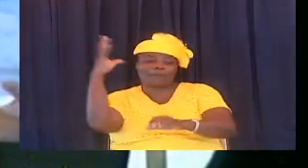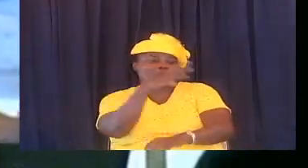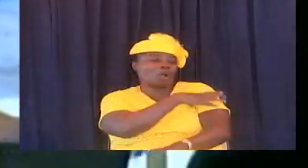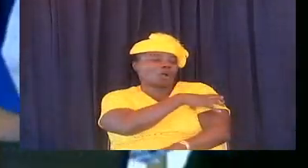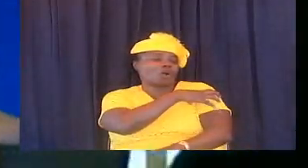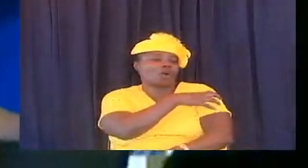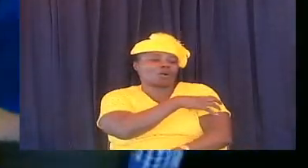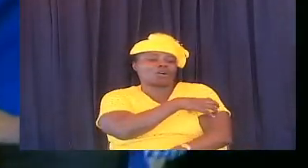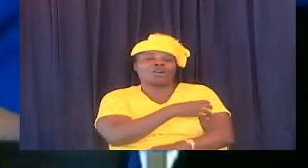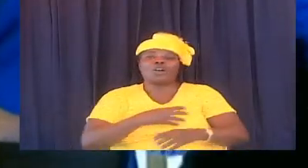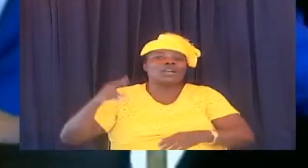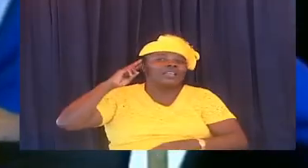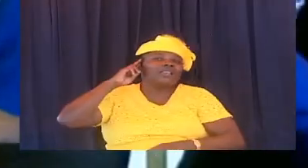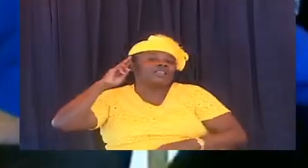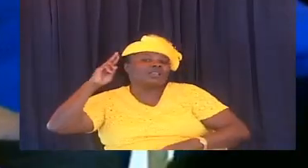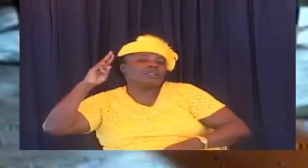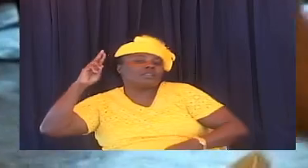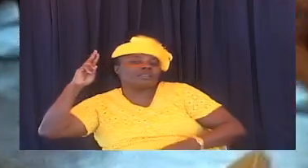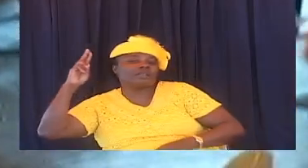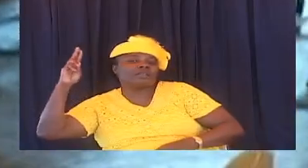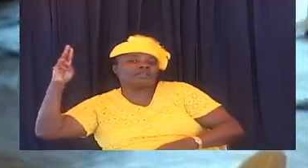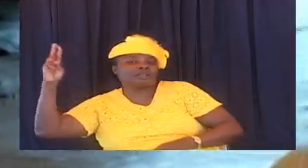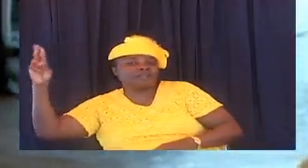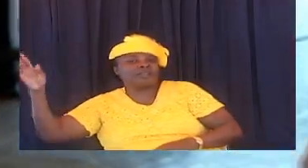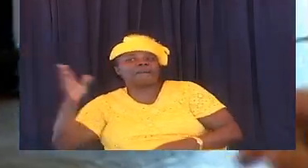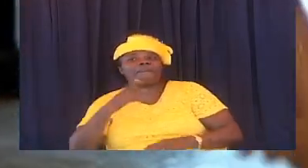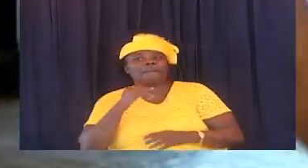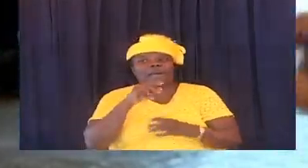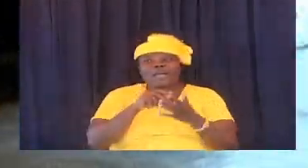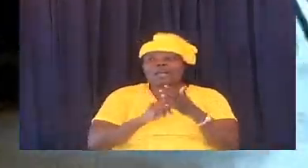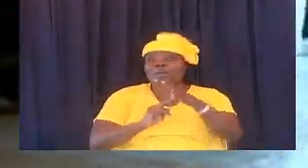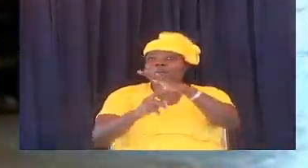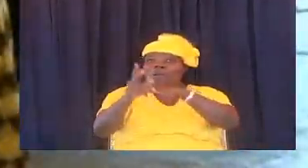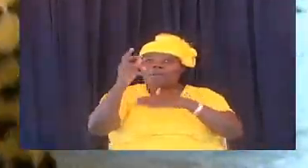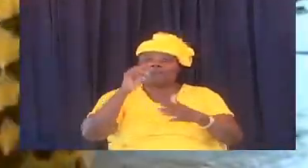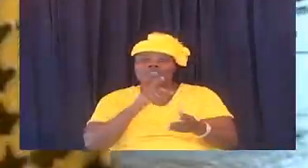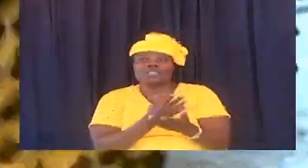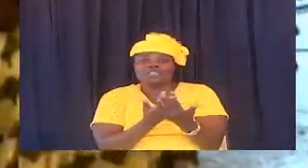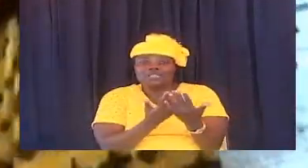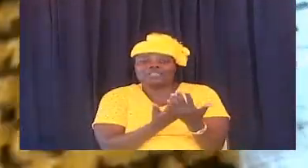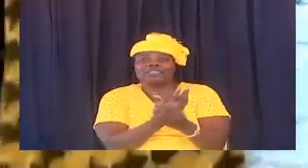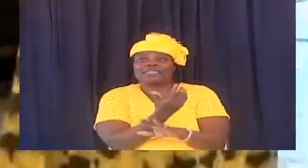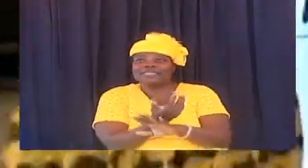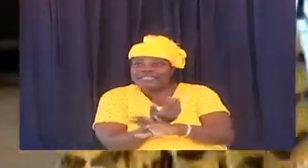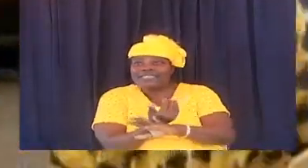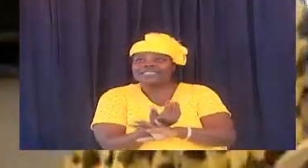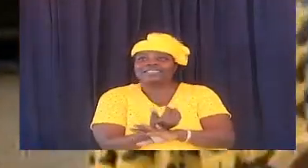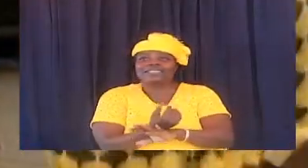Yeah.